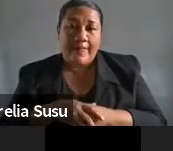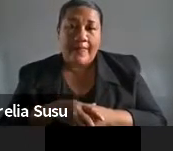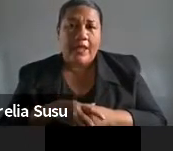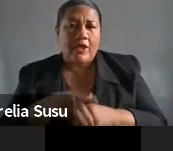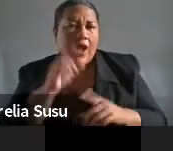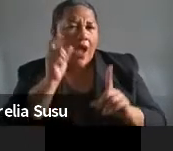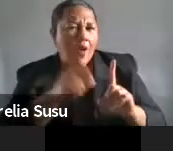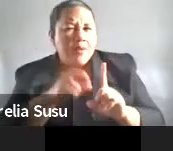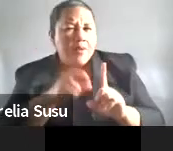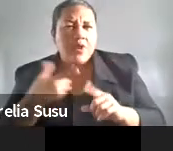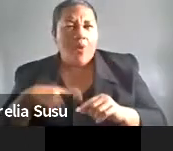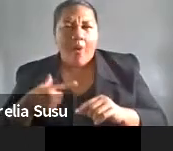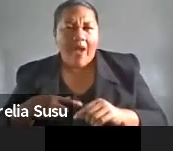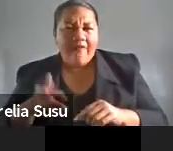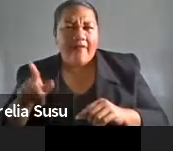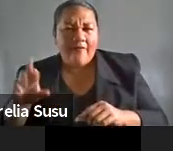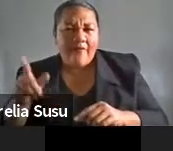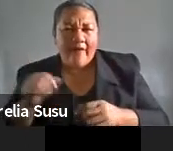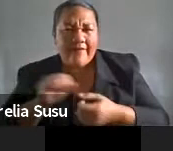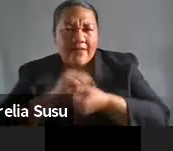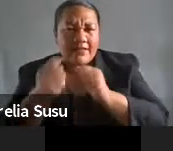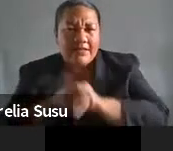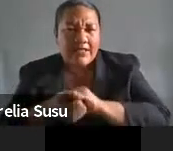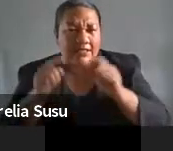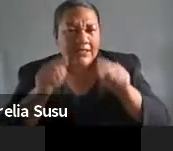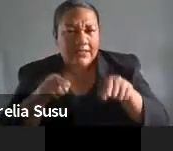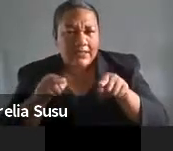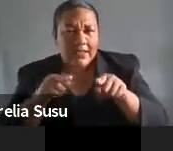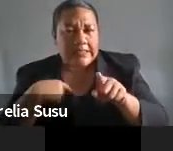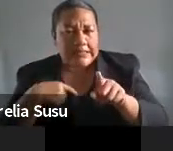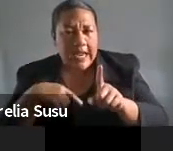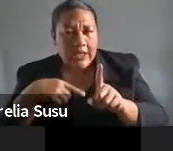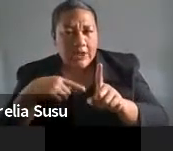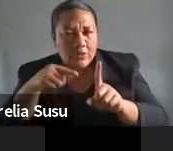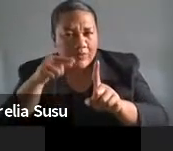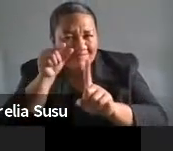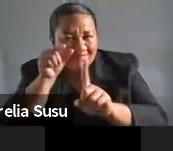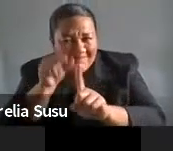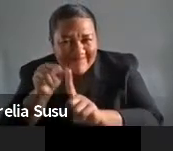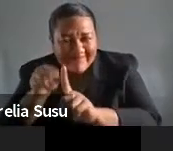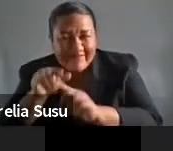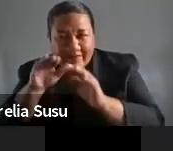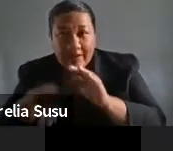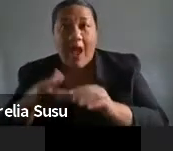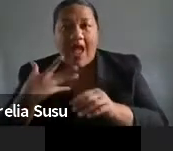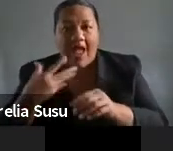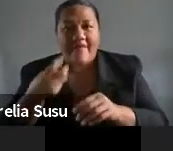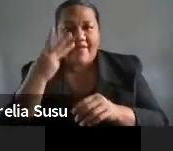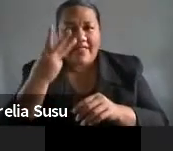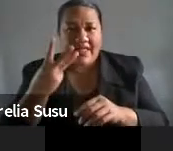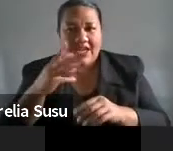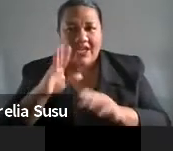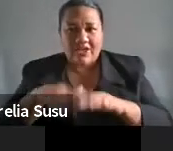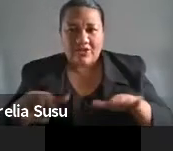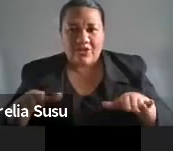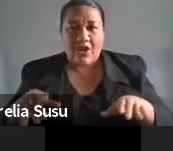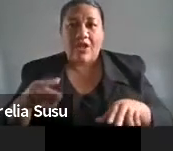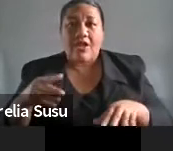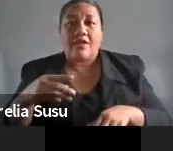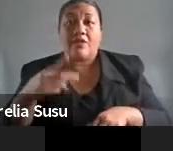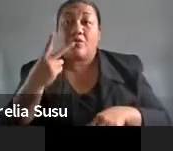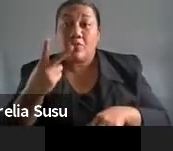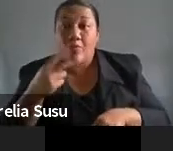why we're doing the session. And for me, I shared to the group is I have three kids who two small boys and a little